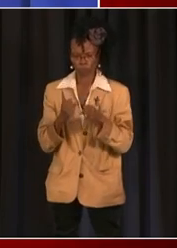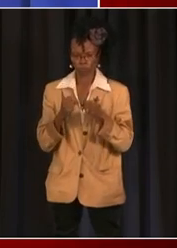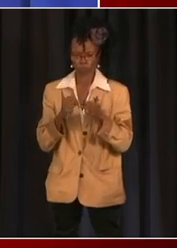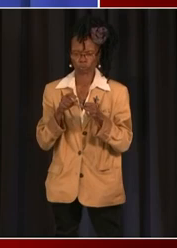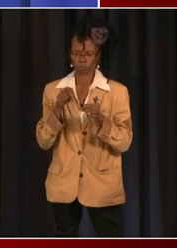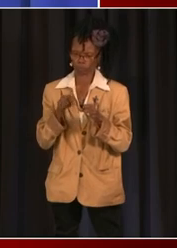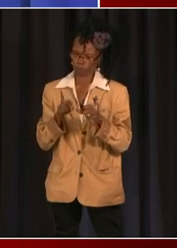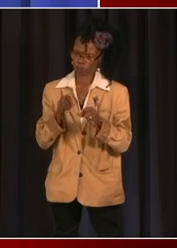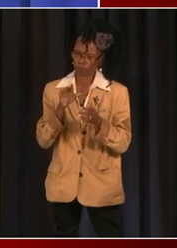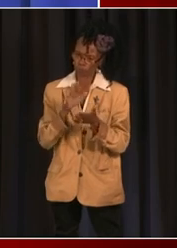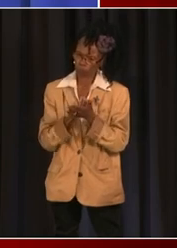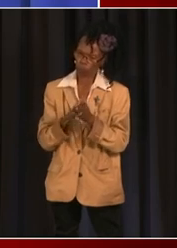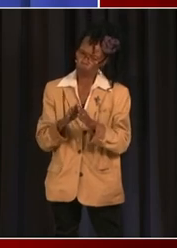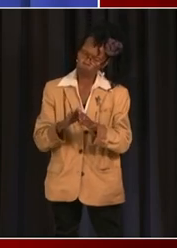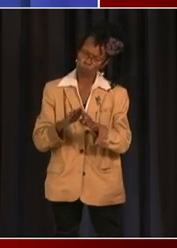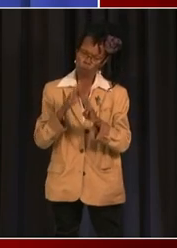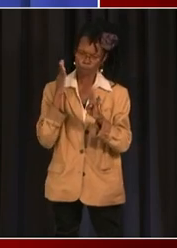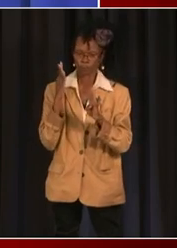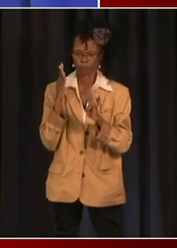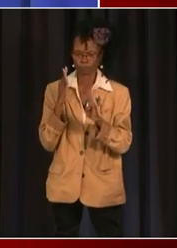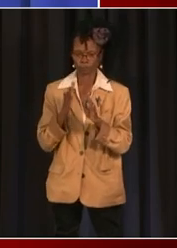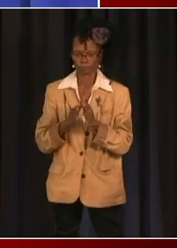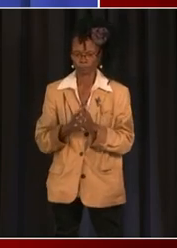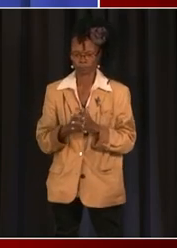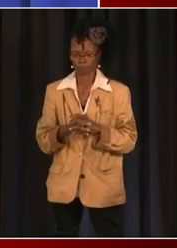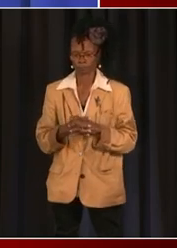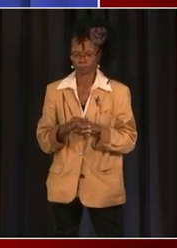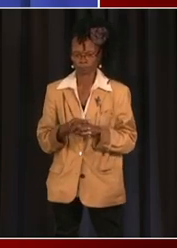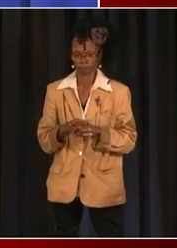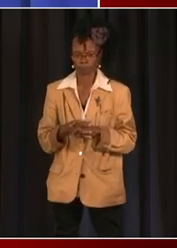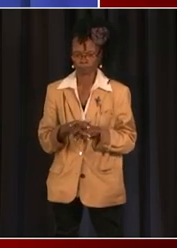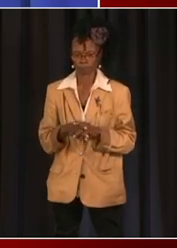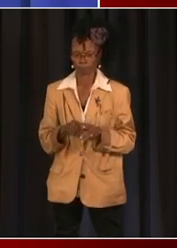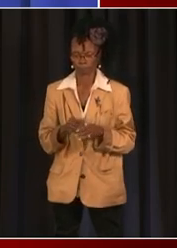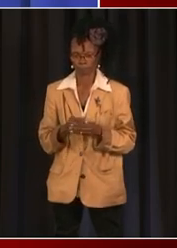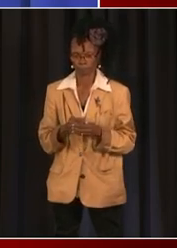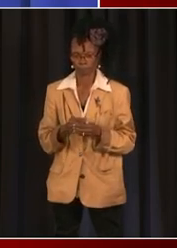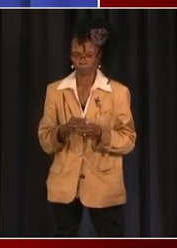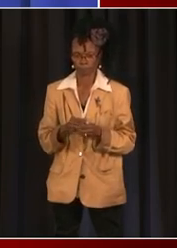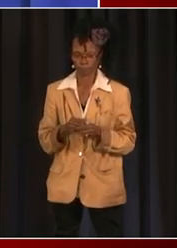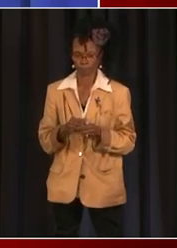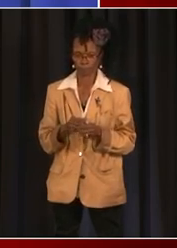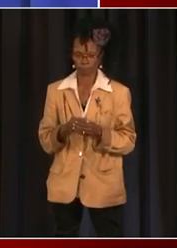to respond as a district to the COVID-19 pandemic, this also includes